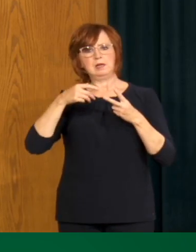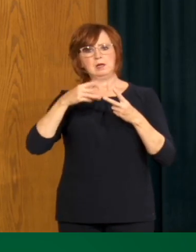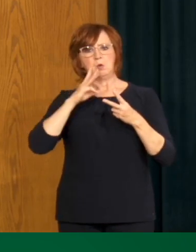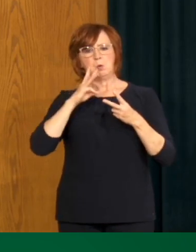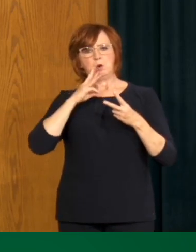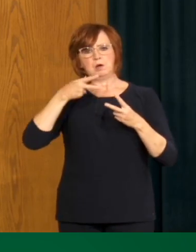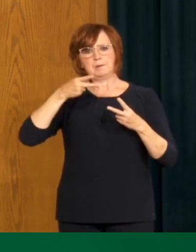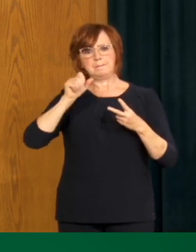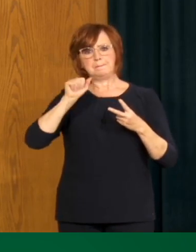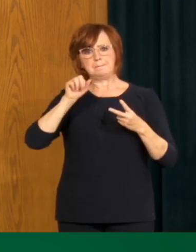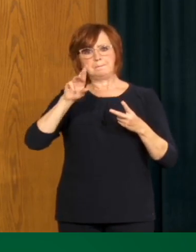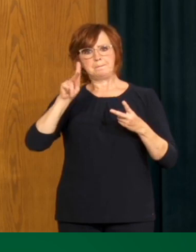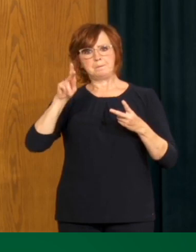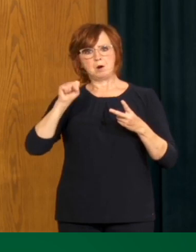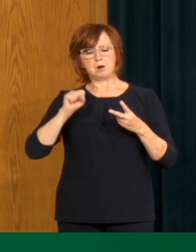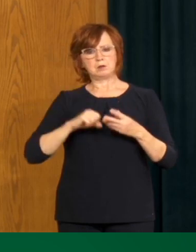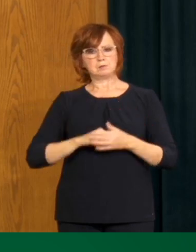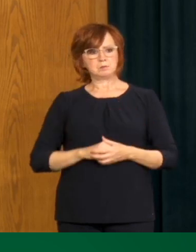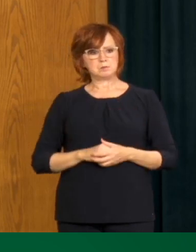So,